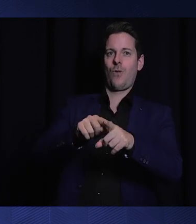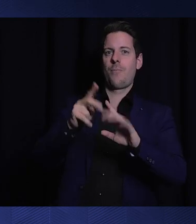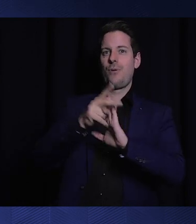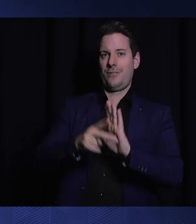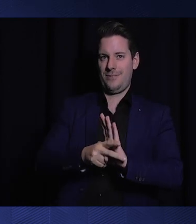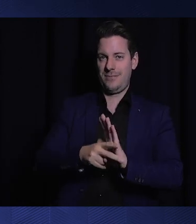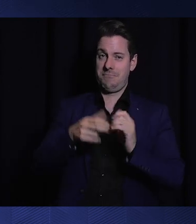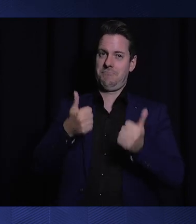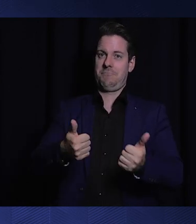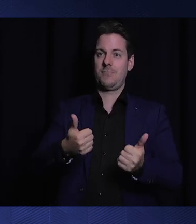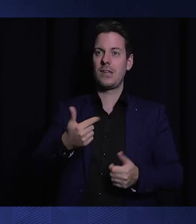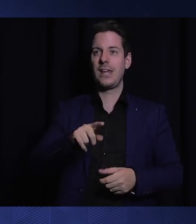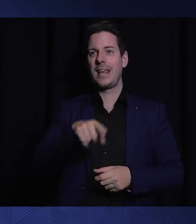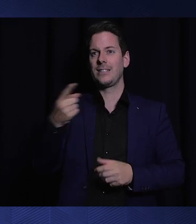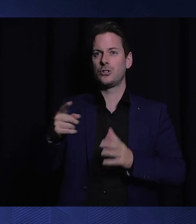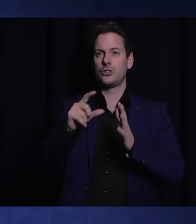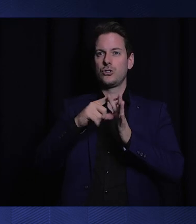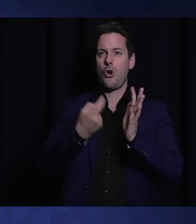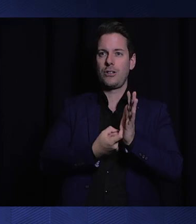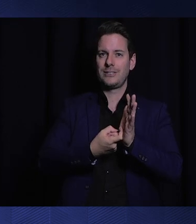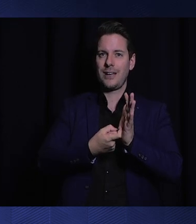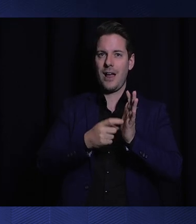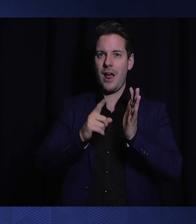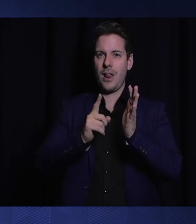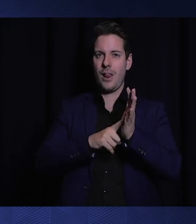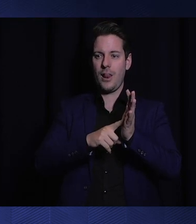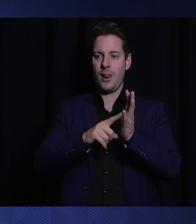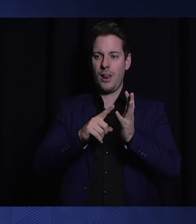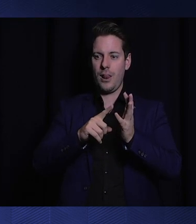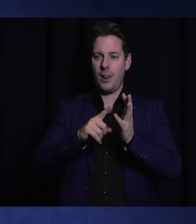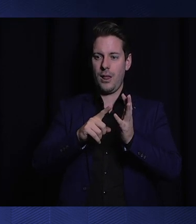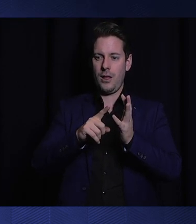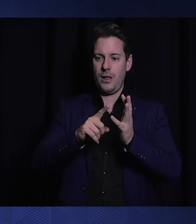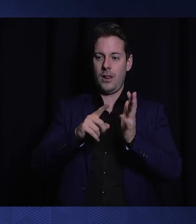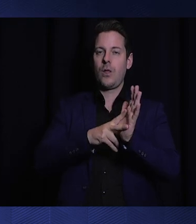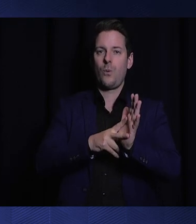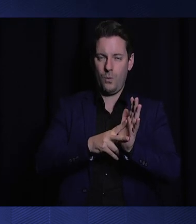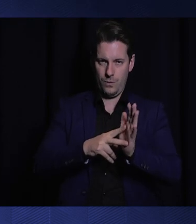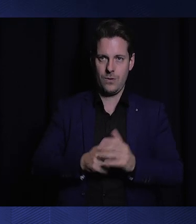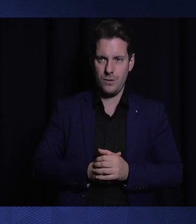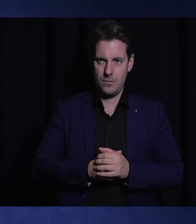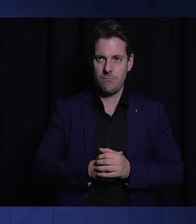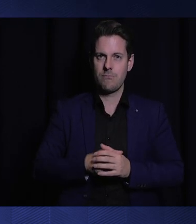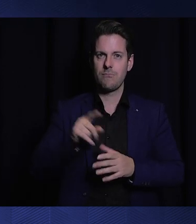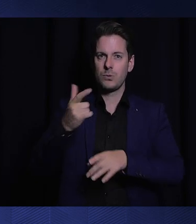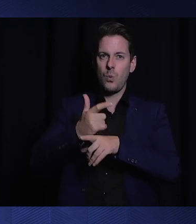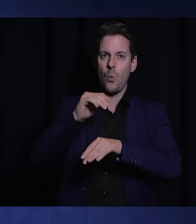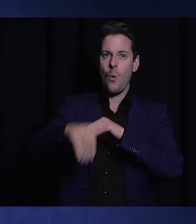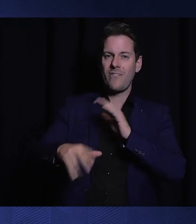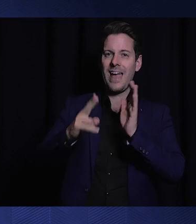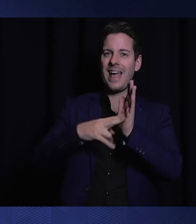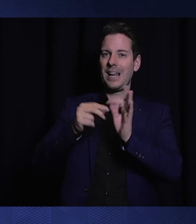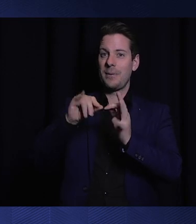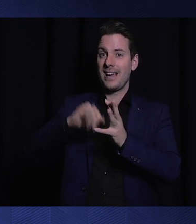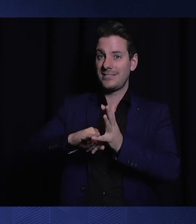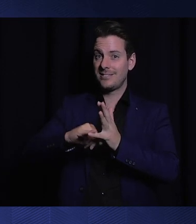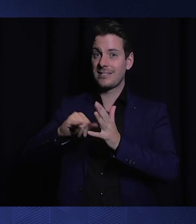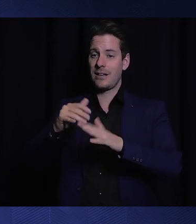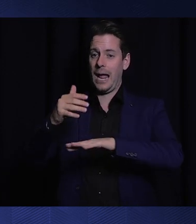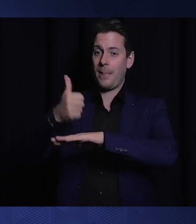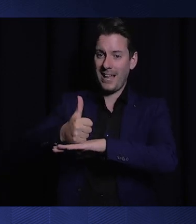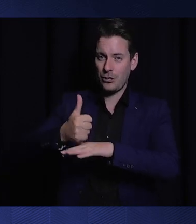invite Dr. Liu to really talk about nature-based solution and implementation at a city scale